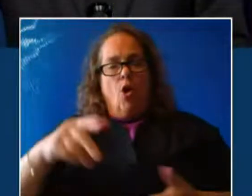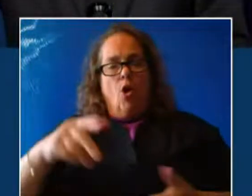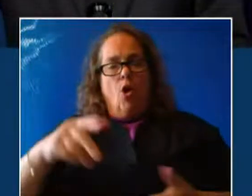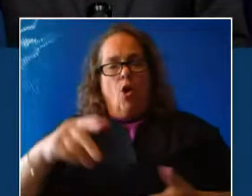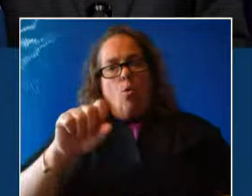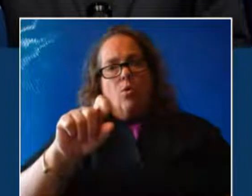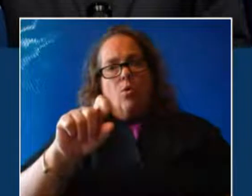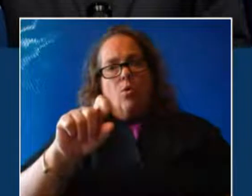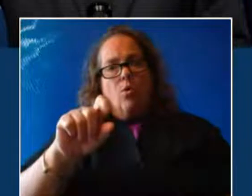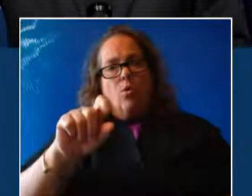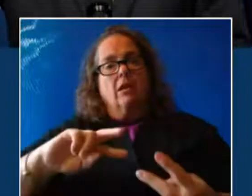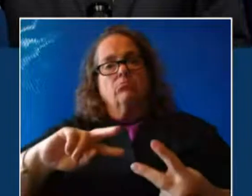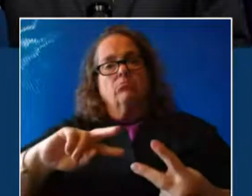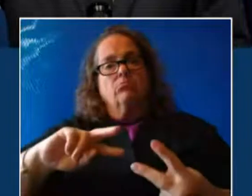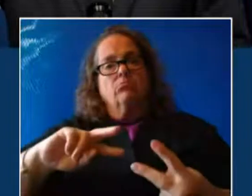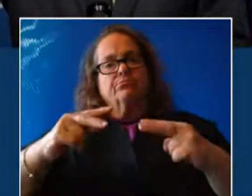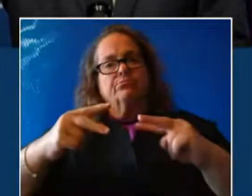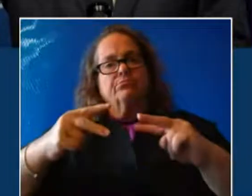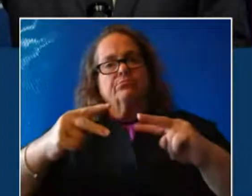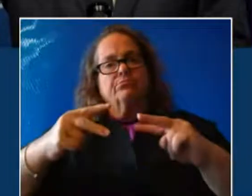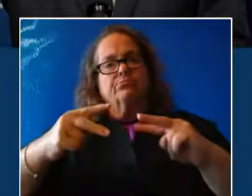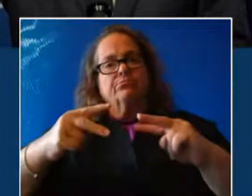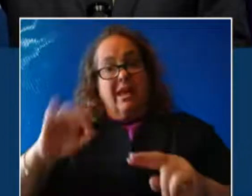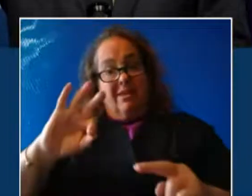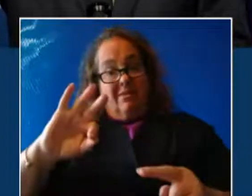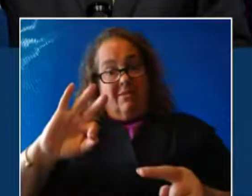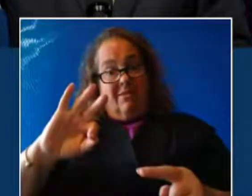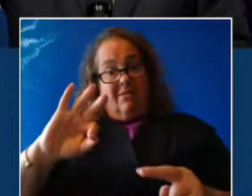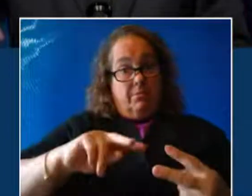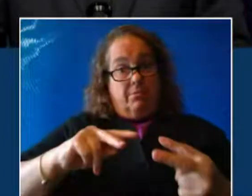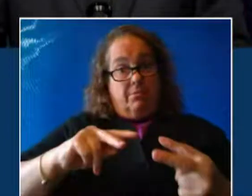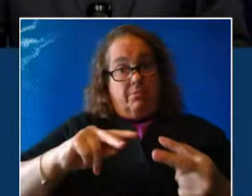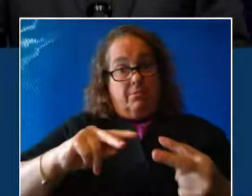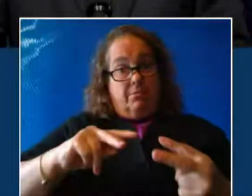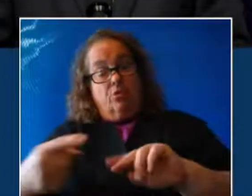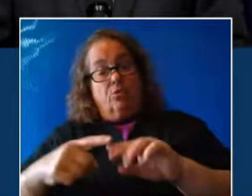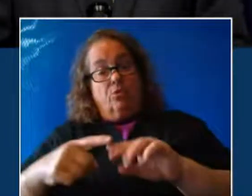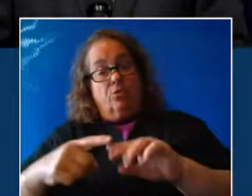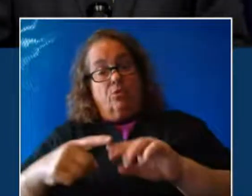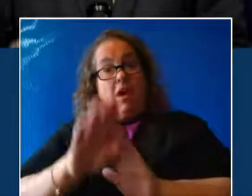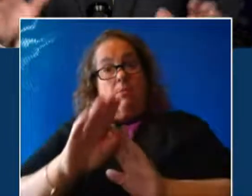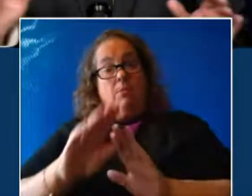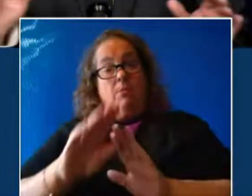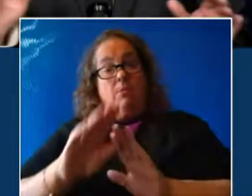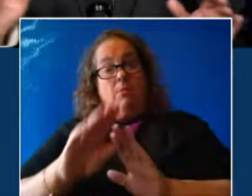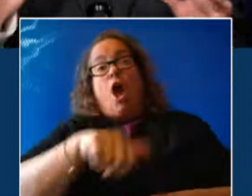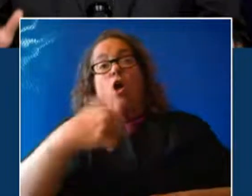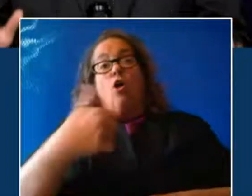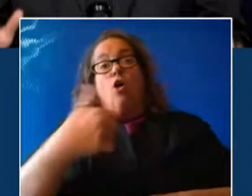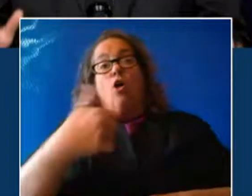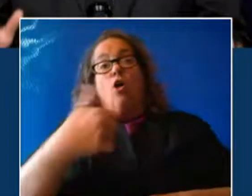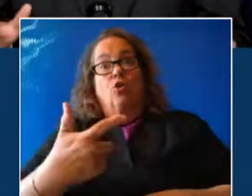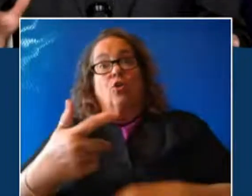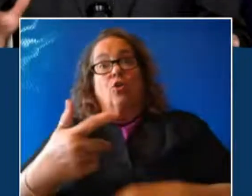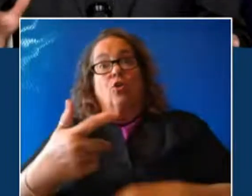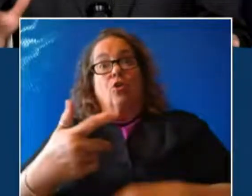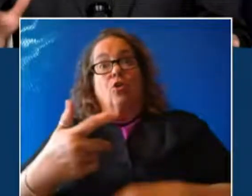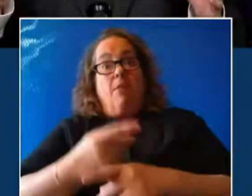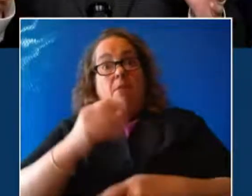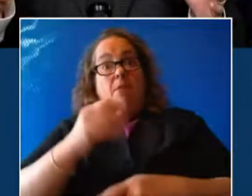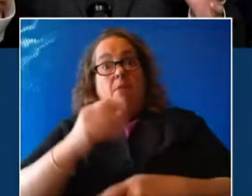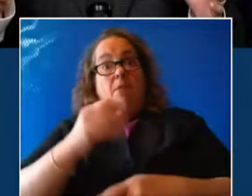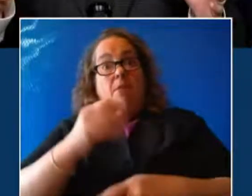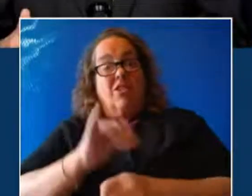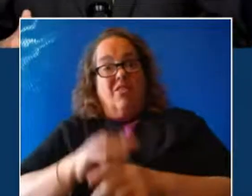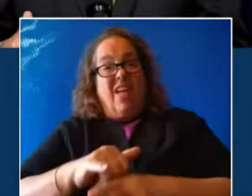then potentially develop a strain that gets to more vaccinated individuals. We don't want a fourth wave in anybody. We